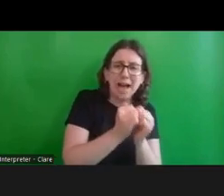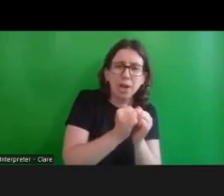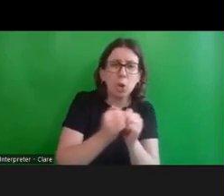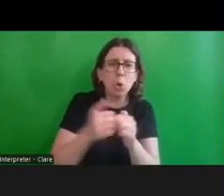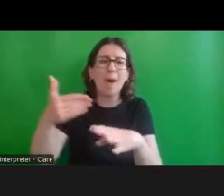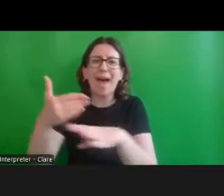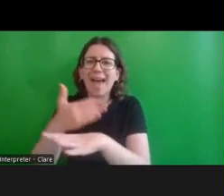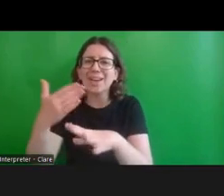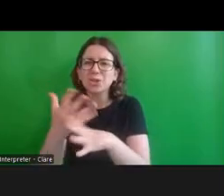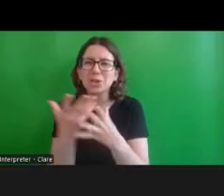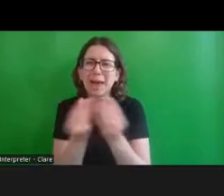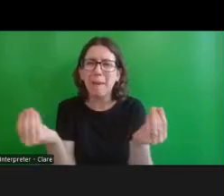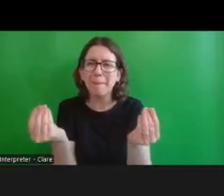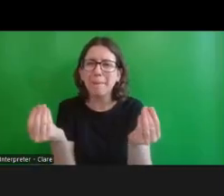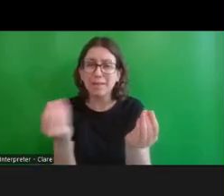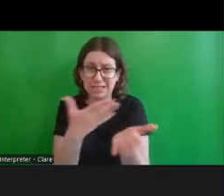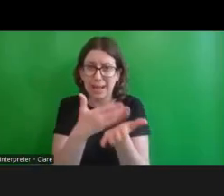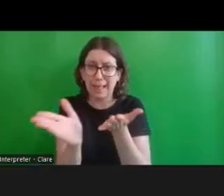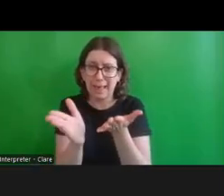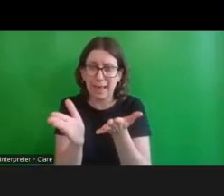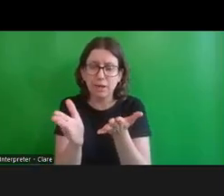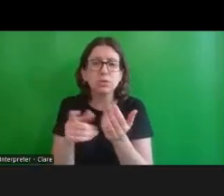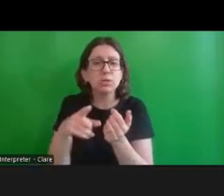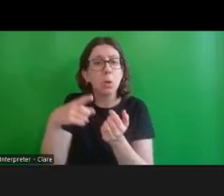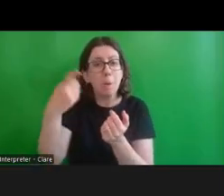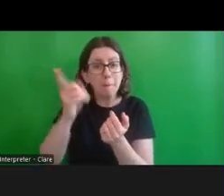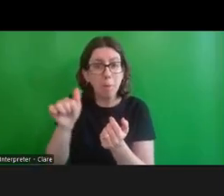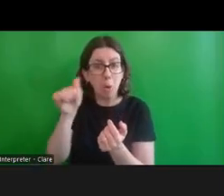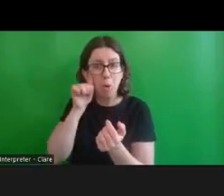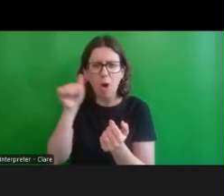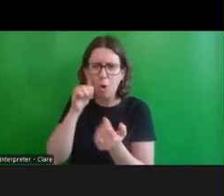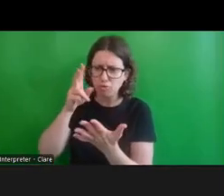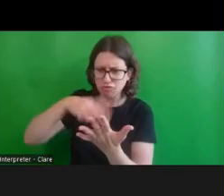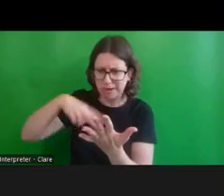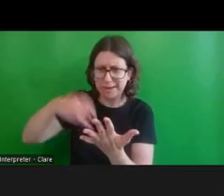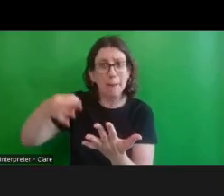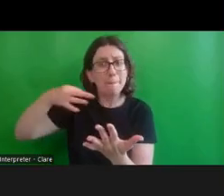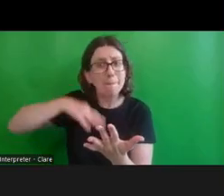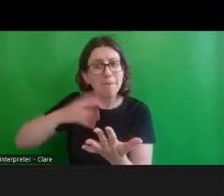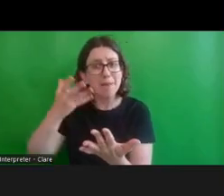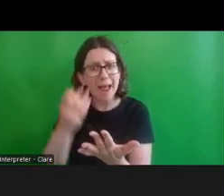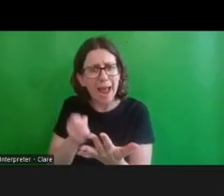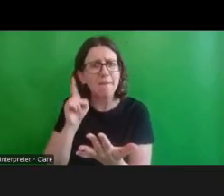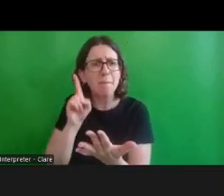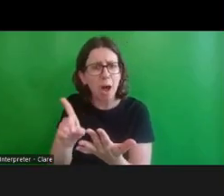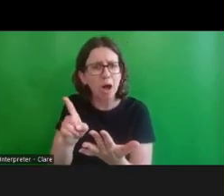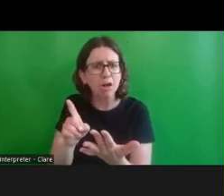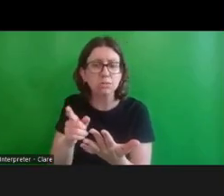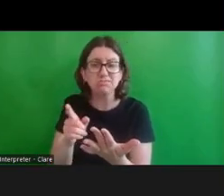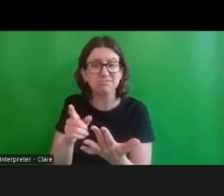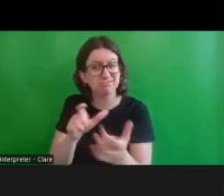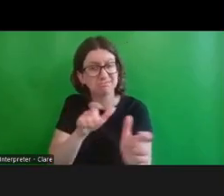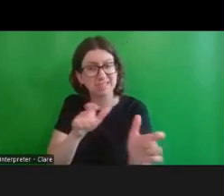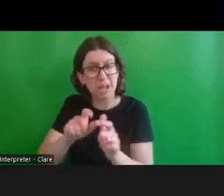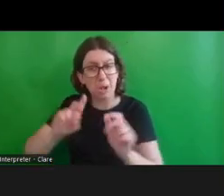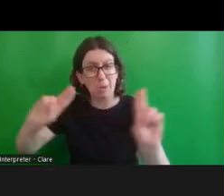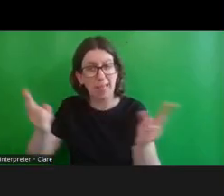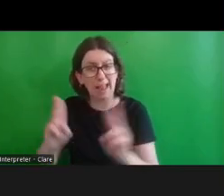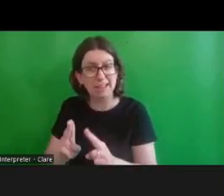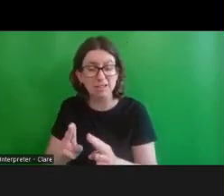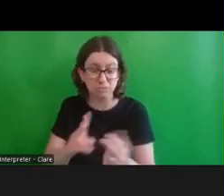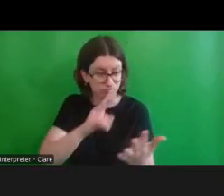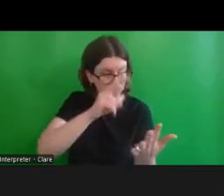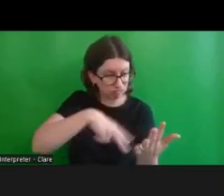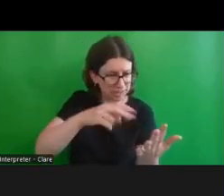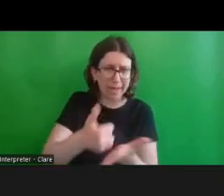of reading, they're still reading even less. So while we understand that reading may be good for our careers, or it may be good for us at